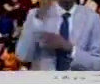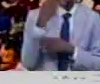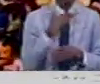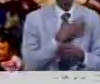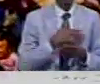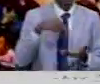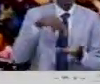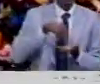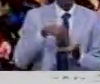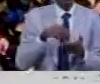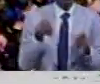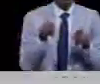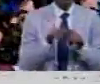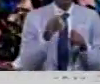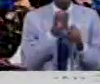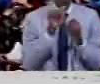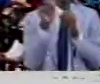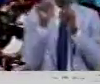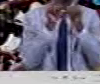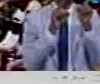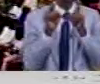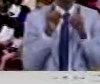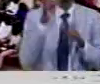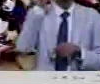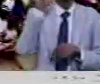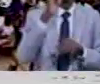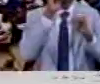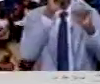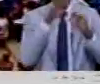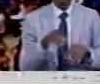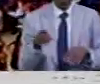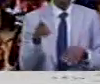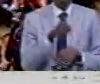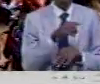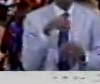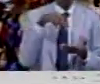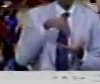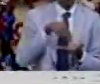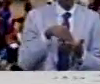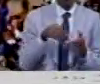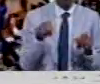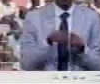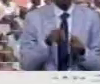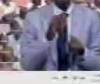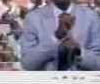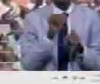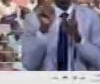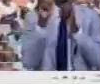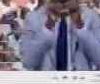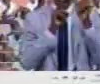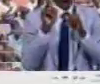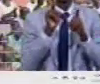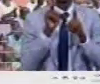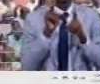star. Raise it up properly. Wave your hand. Wave it. God bless you.